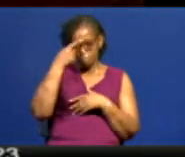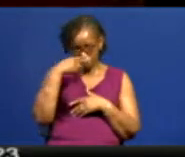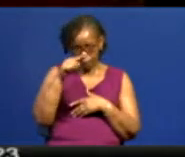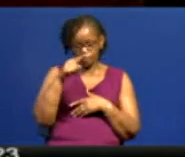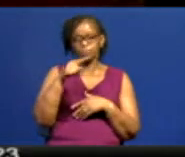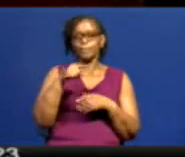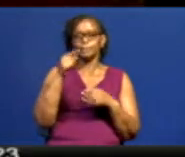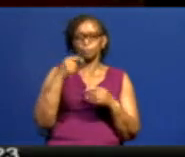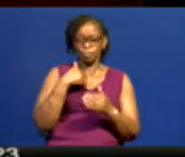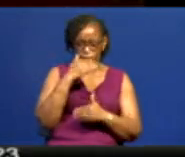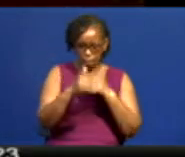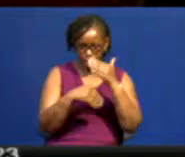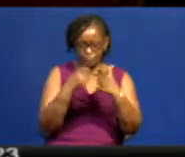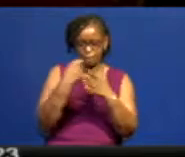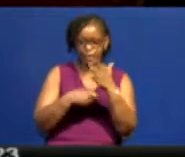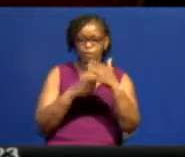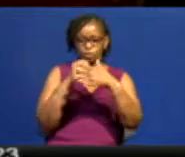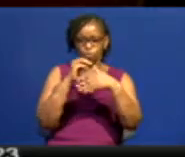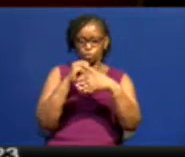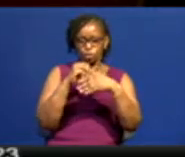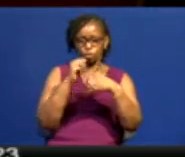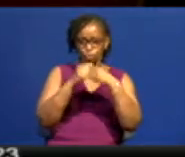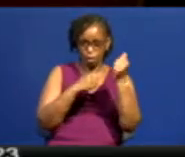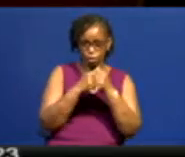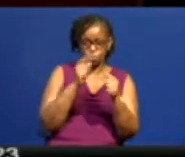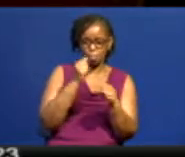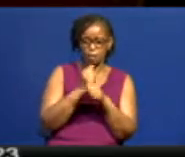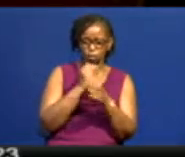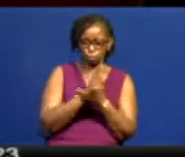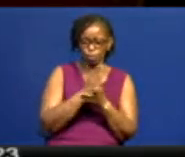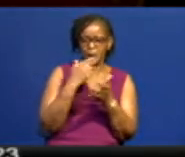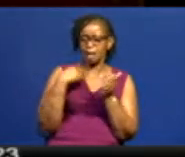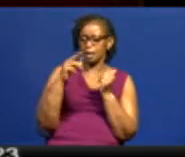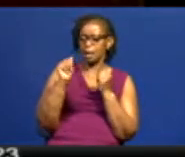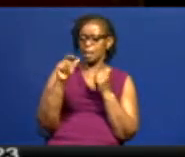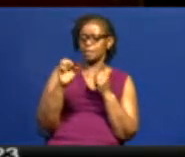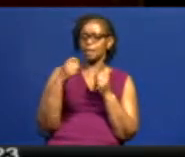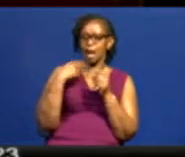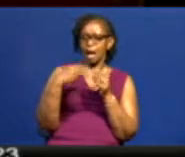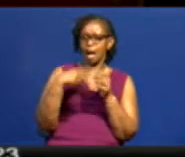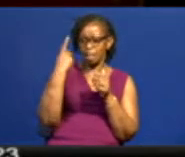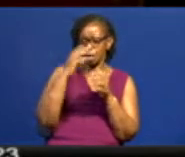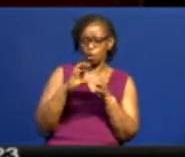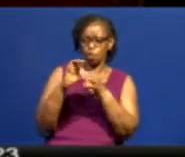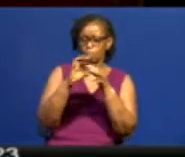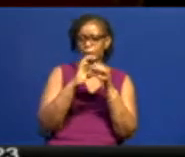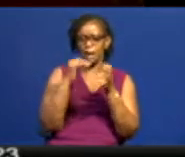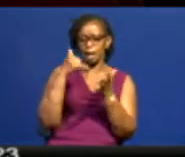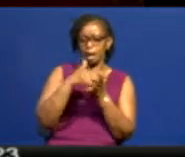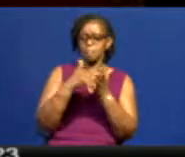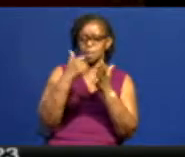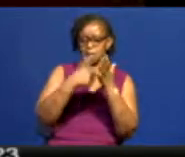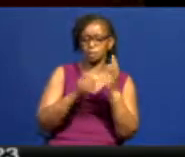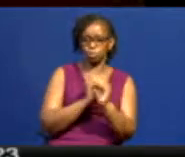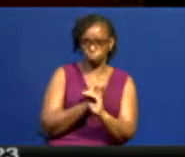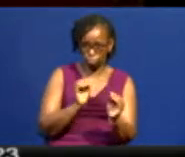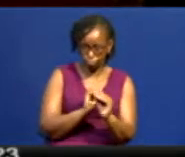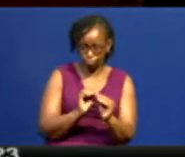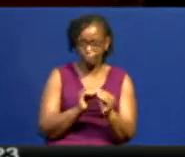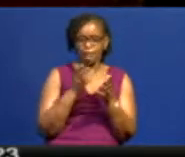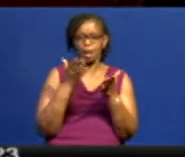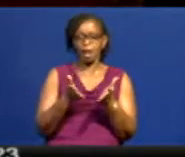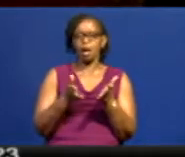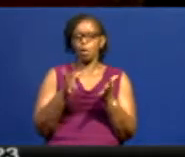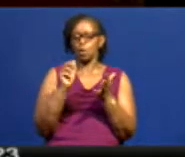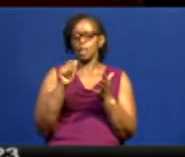out a progressive tax band structure that ensures that the marginal rate is not higher than the corporate income tax rate. Currently, the marginal rate